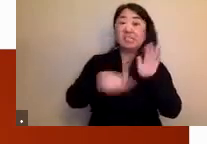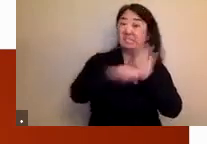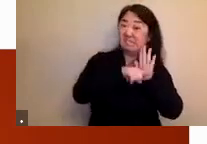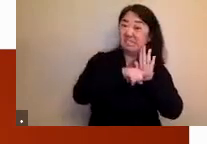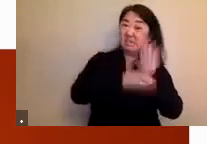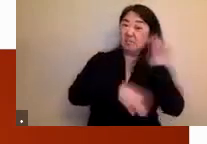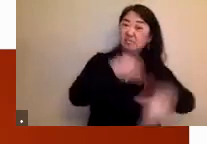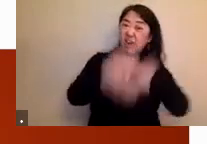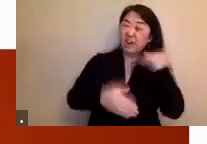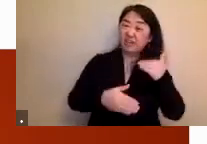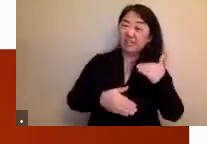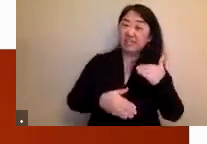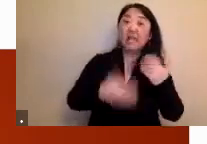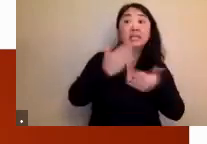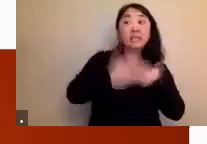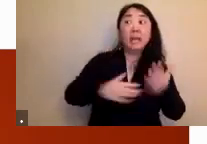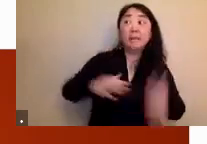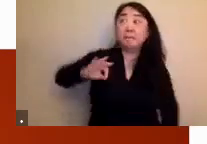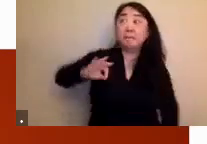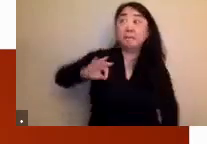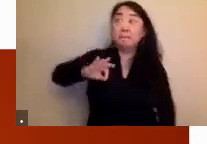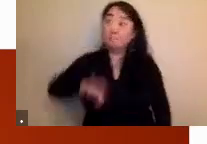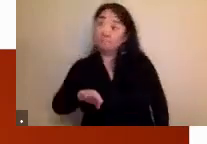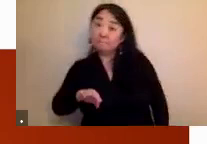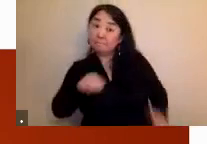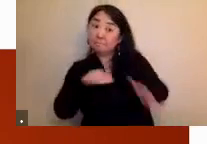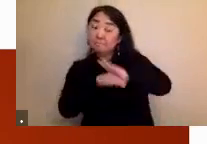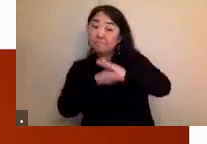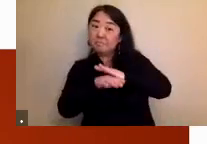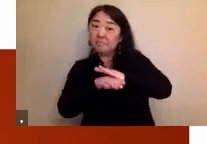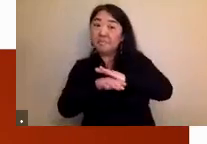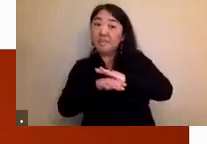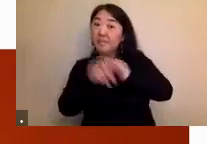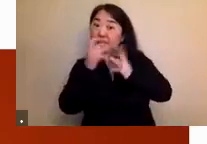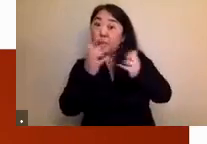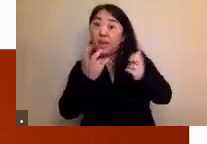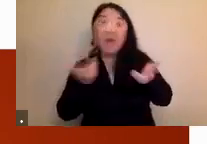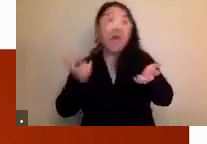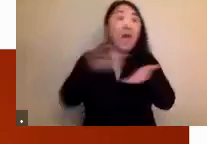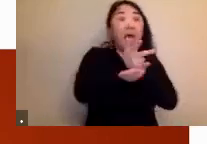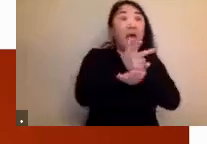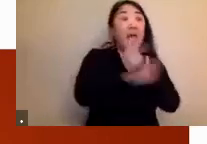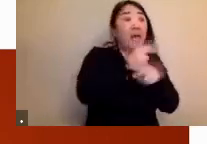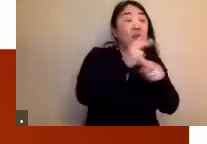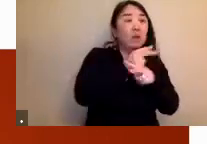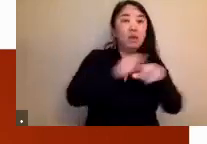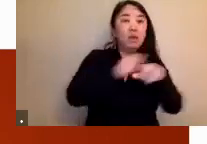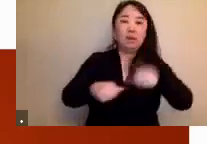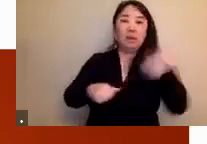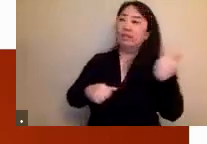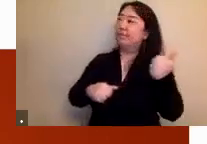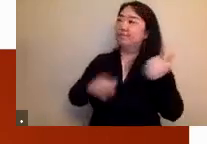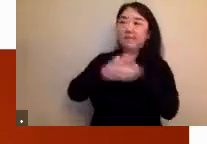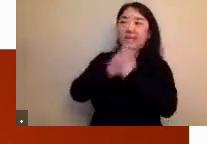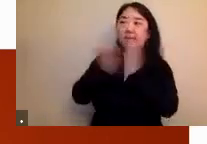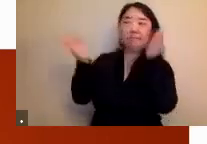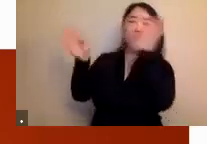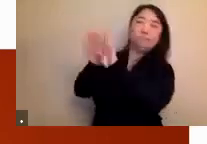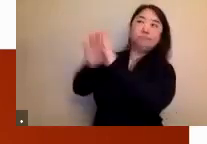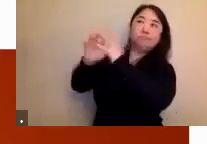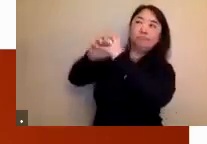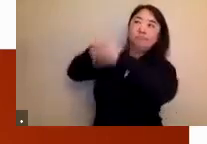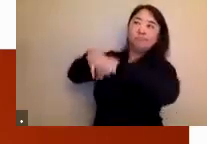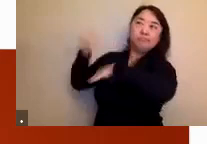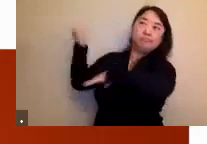Some people benefited from the access to the highway systems. Others were actually closed and shut down, where